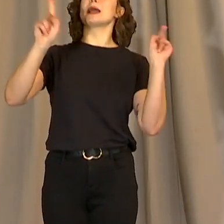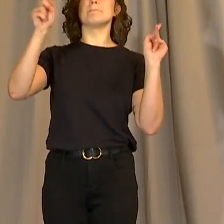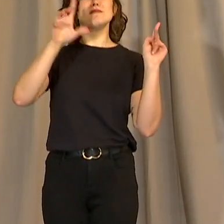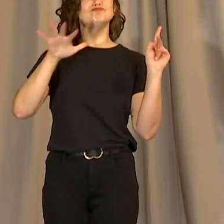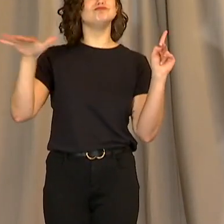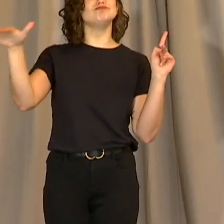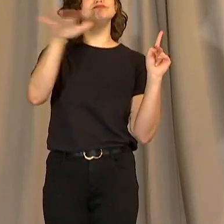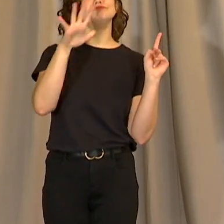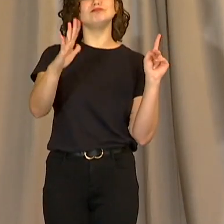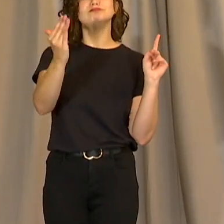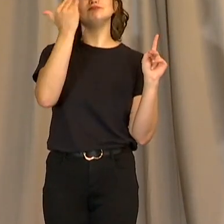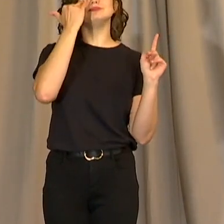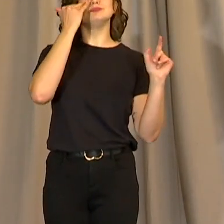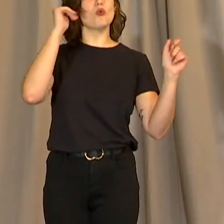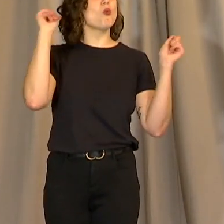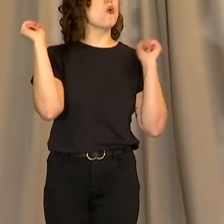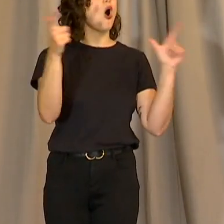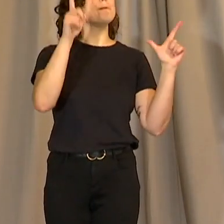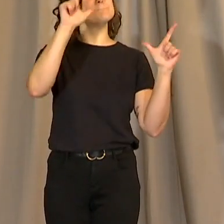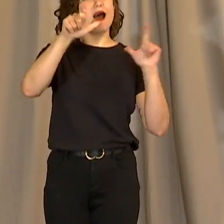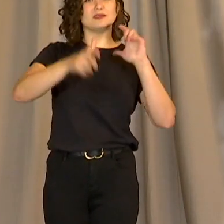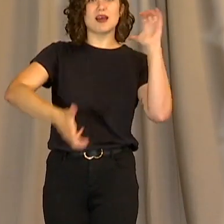have to all work together